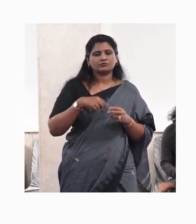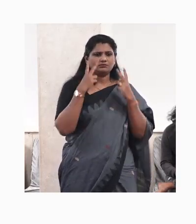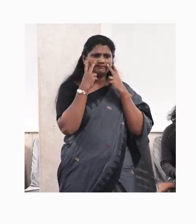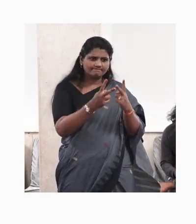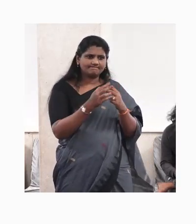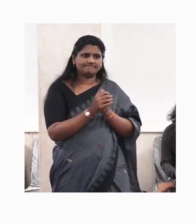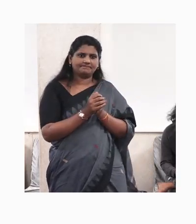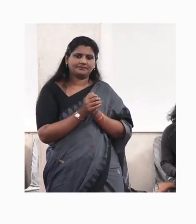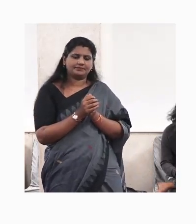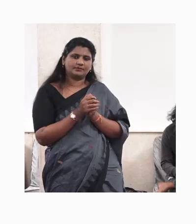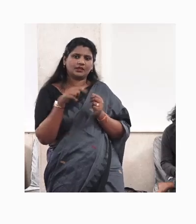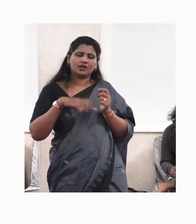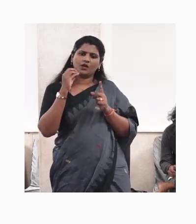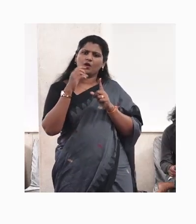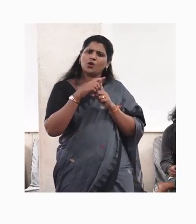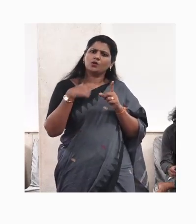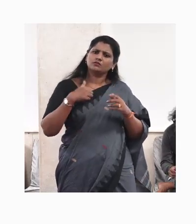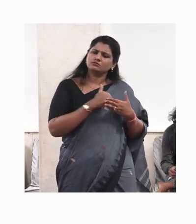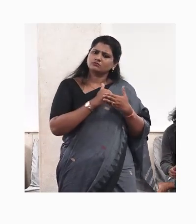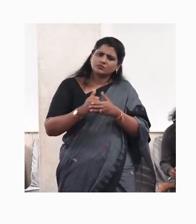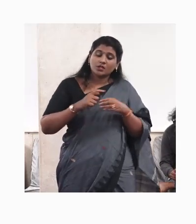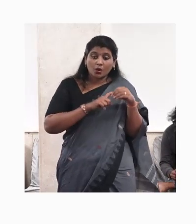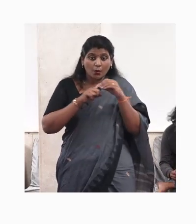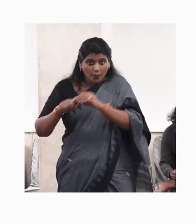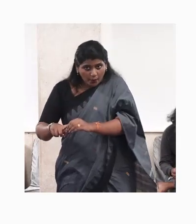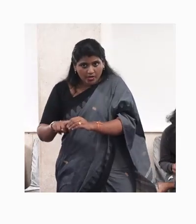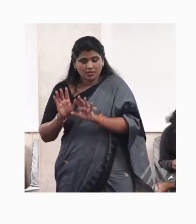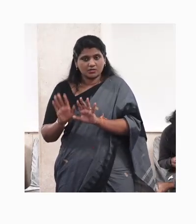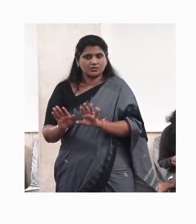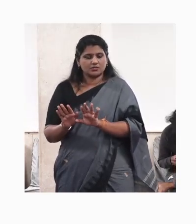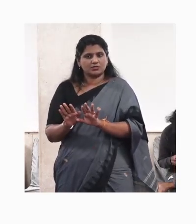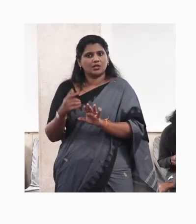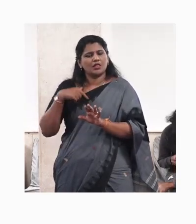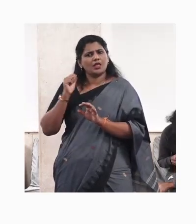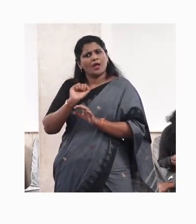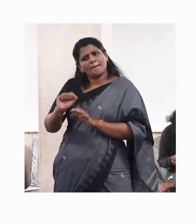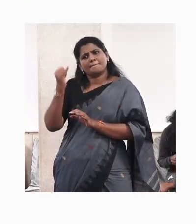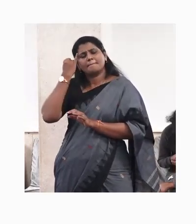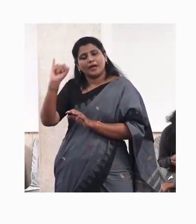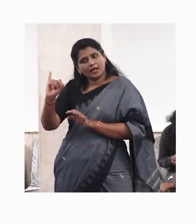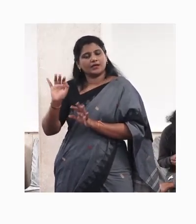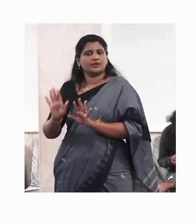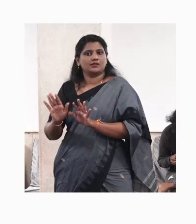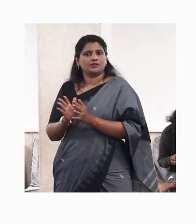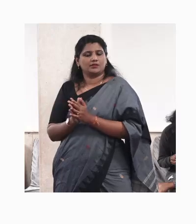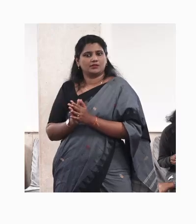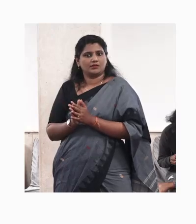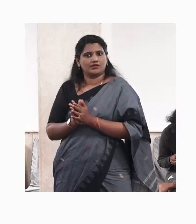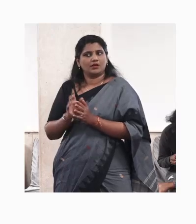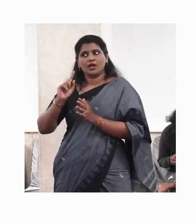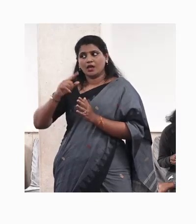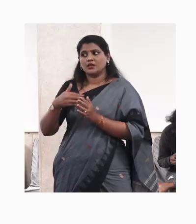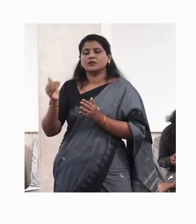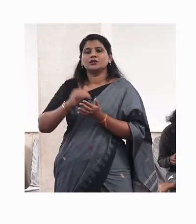noticed is OD has also helped me question the role or just my ideas of a therapist itself, because I think also, again,